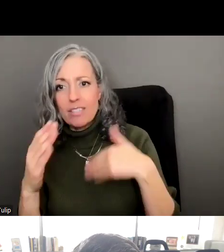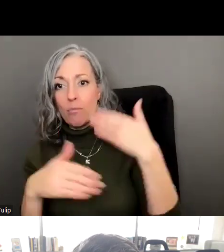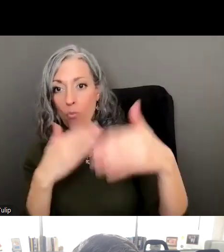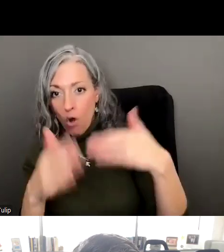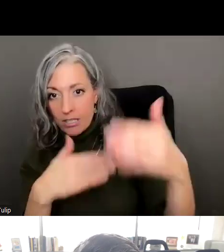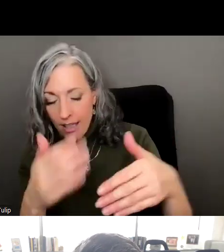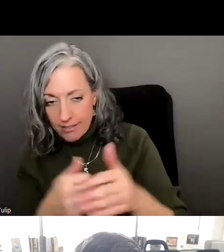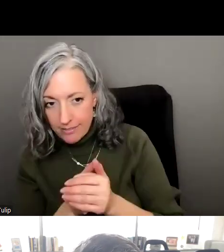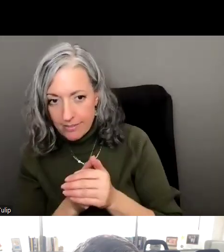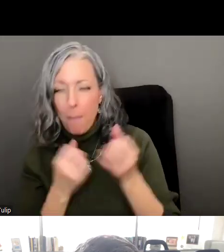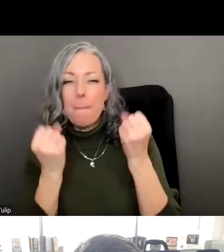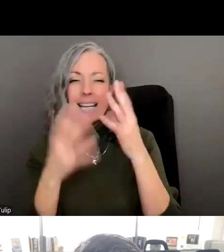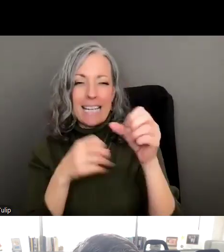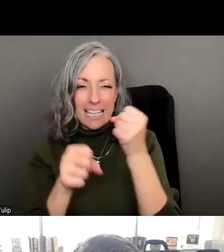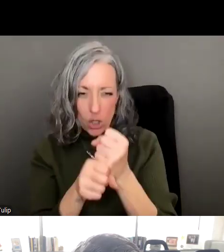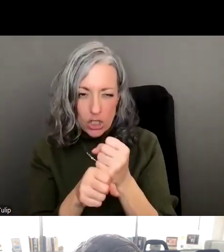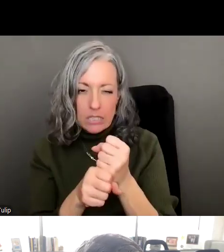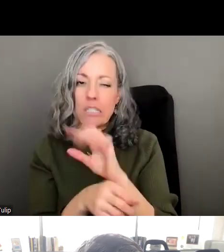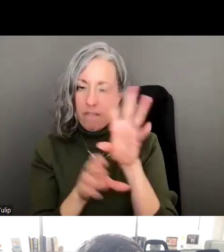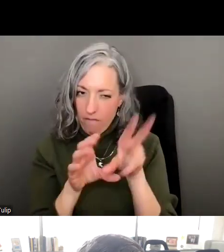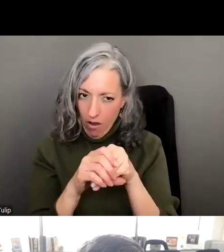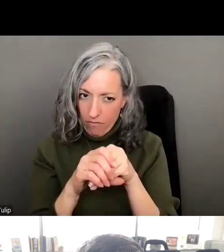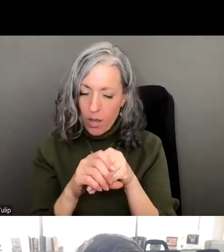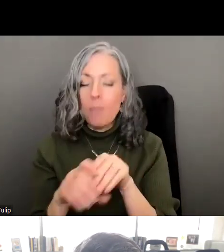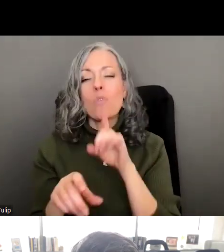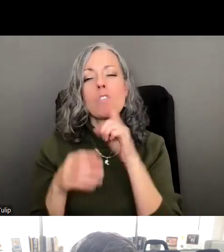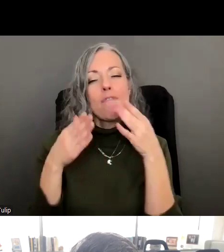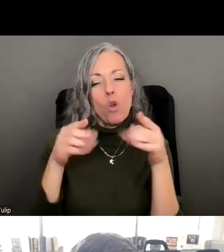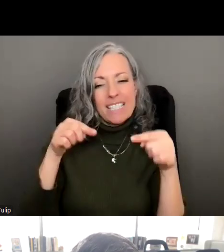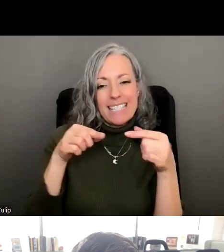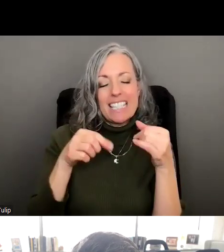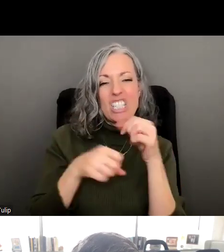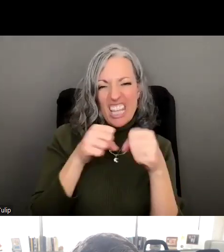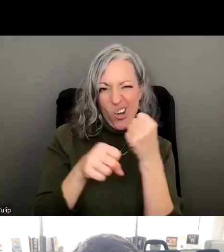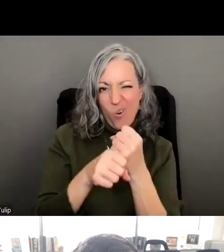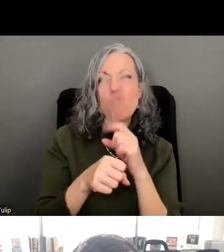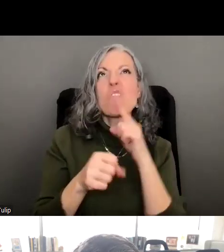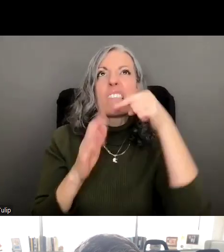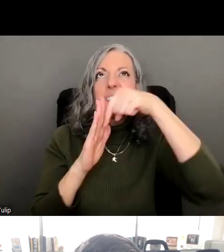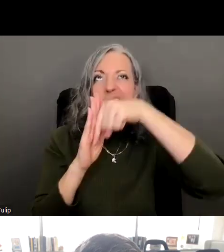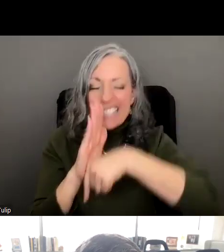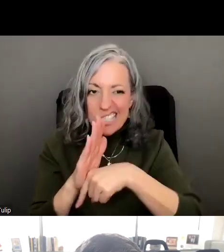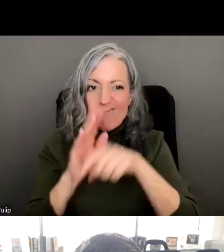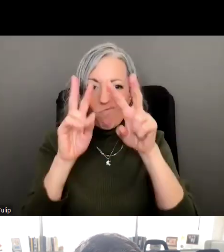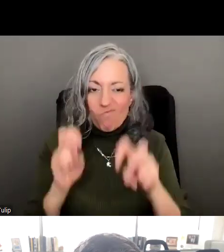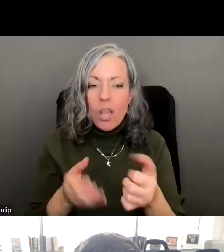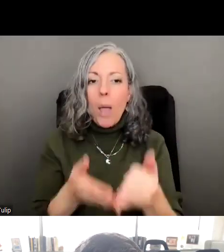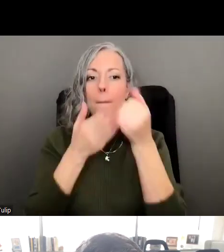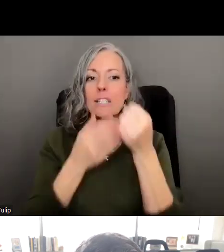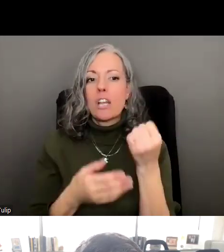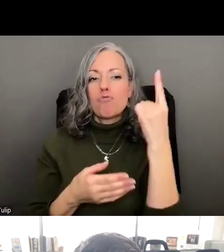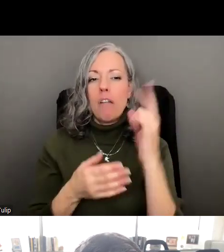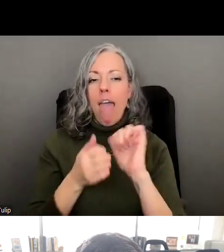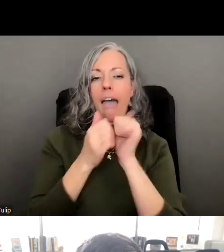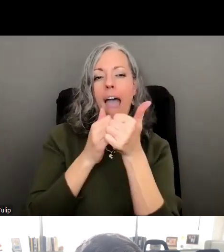over multiple years, but in particularly this last year in digging deep to help us understand how we continue to build